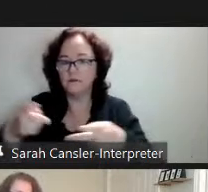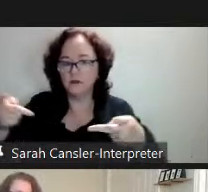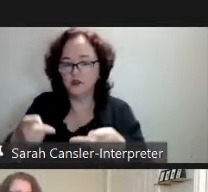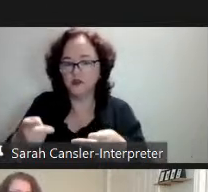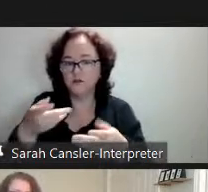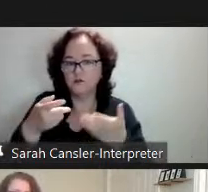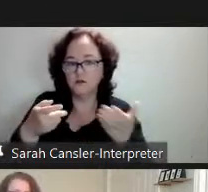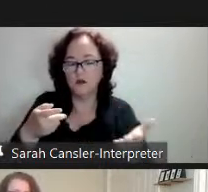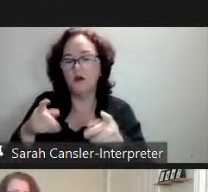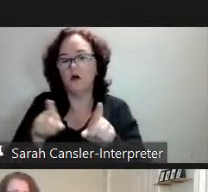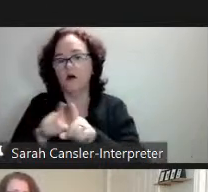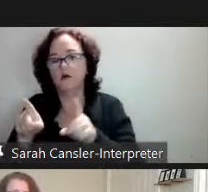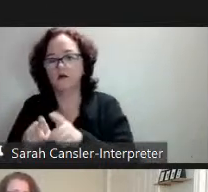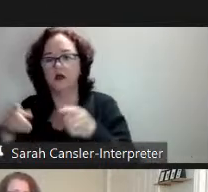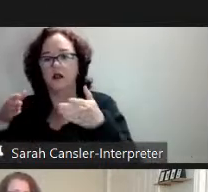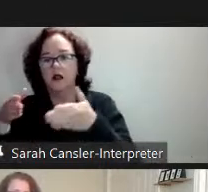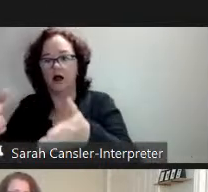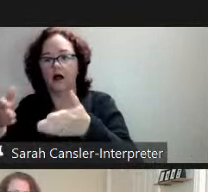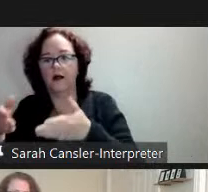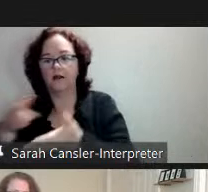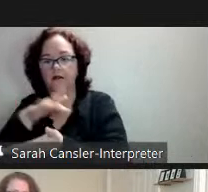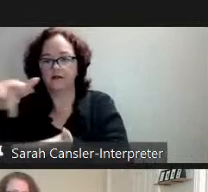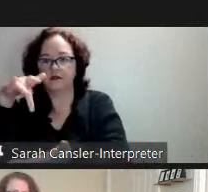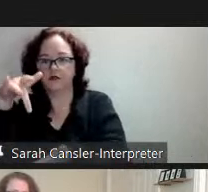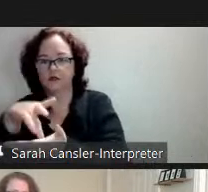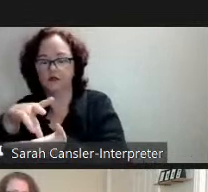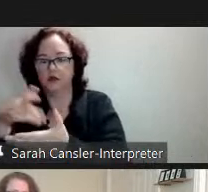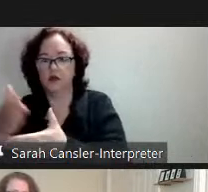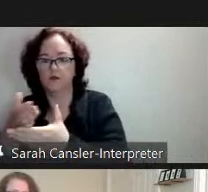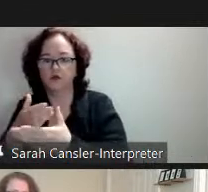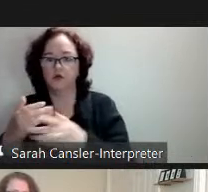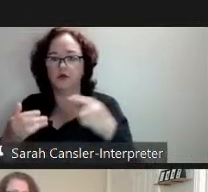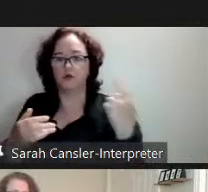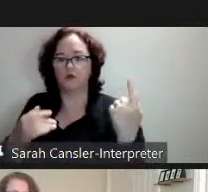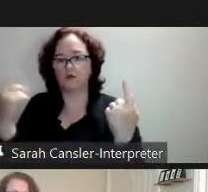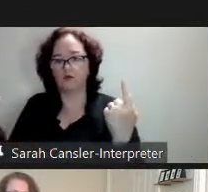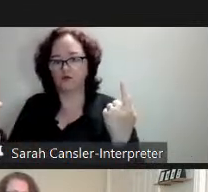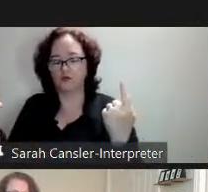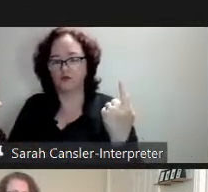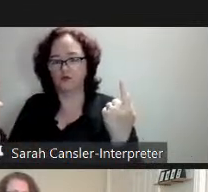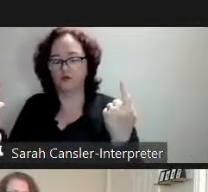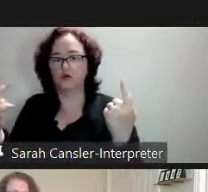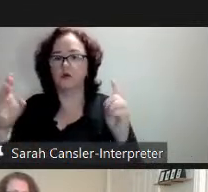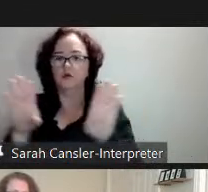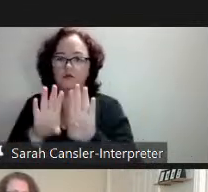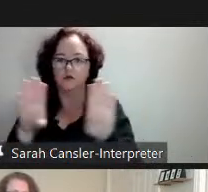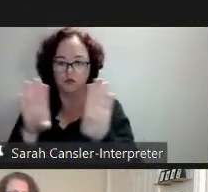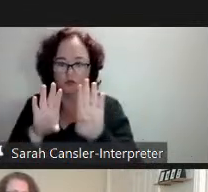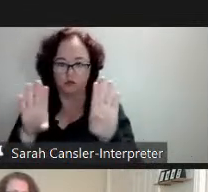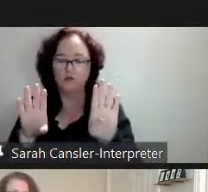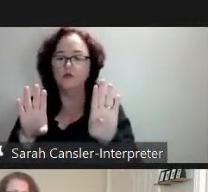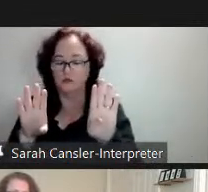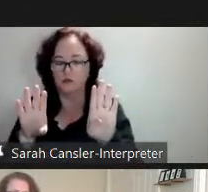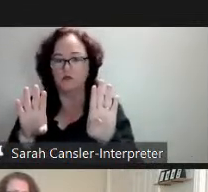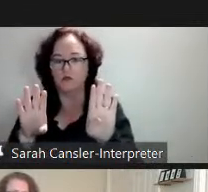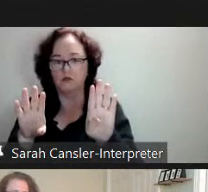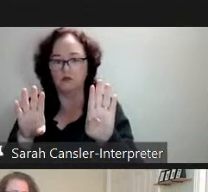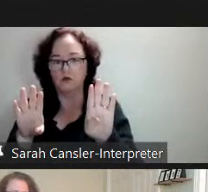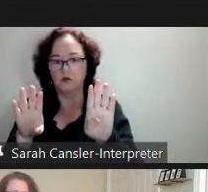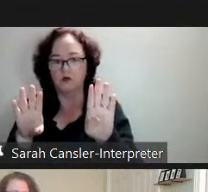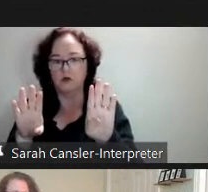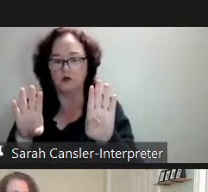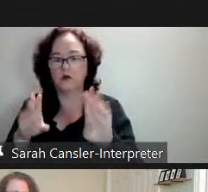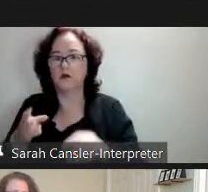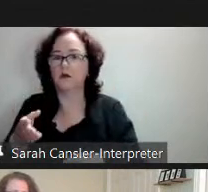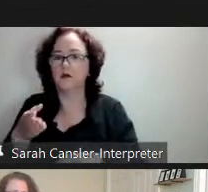of the aisle, what we say between the number 1 and number 2 doors. Those are the doors at the wheelchair